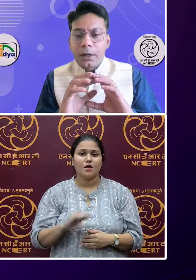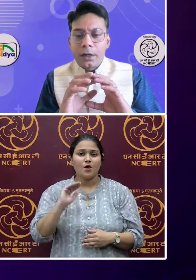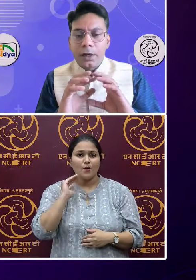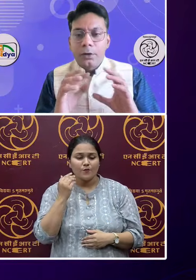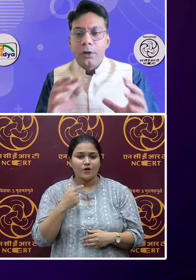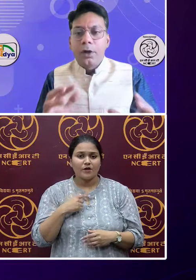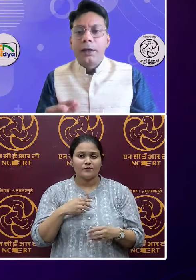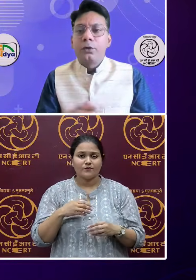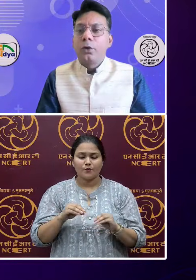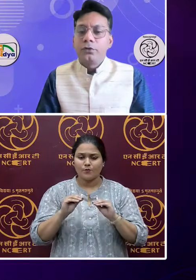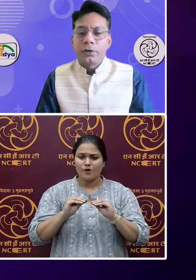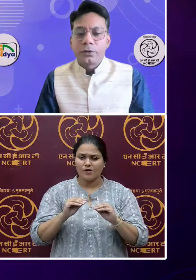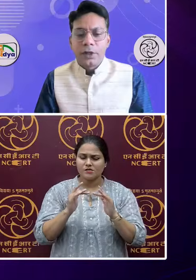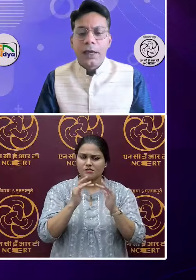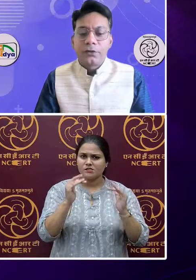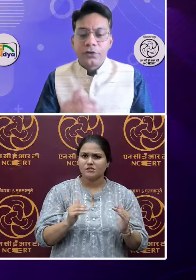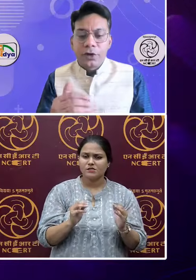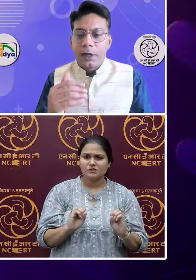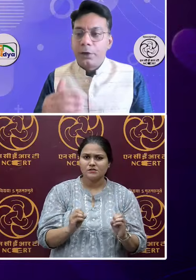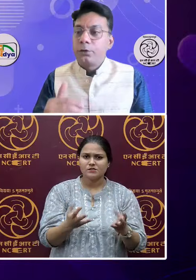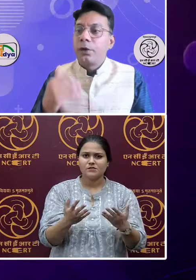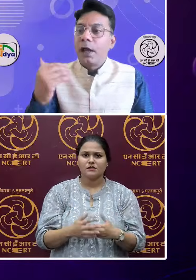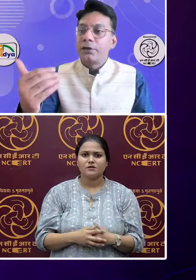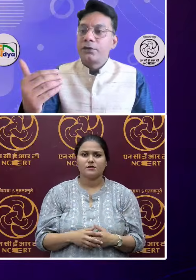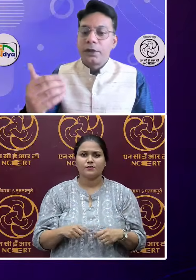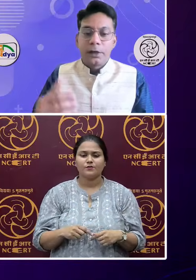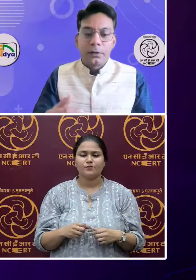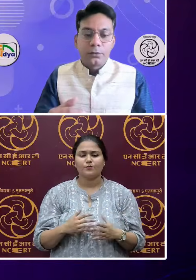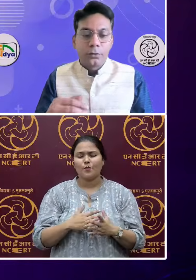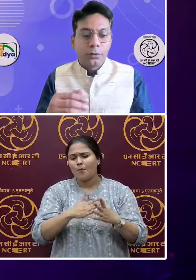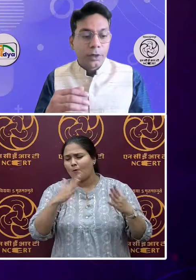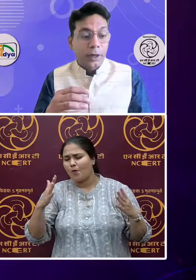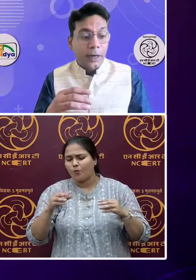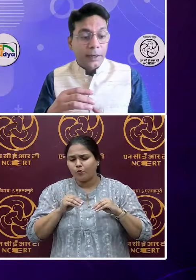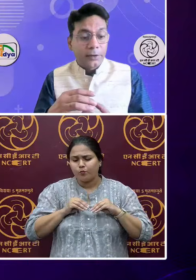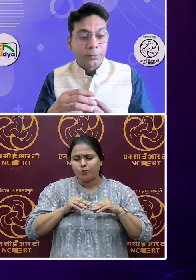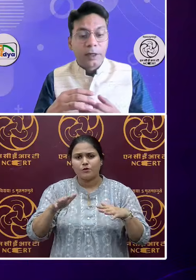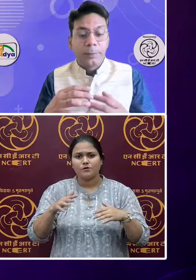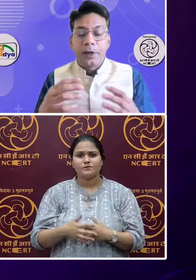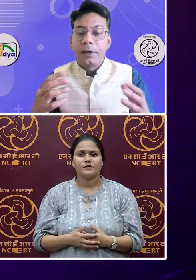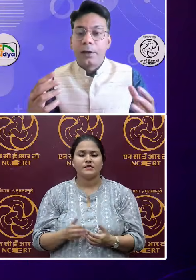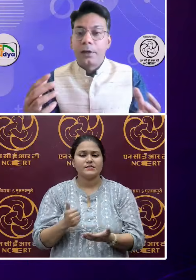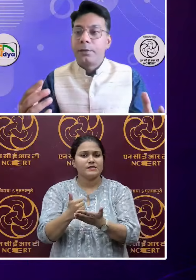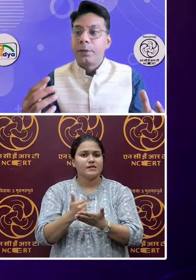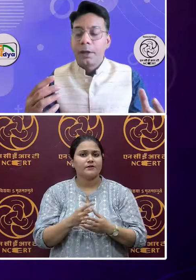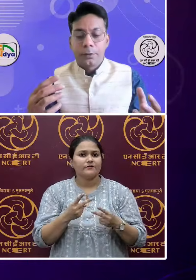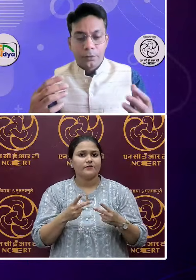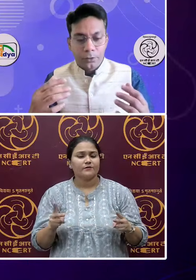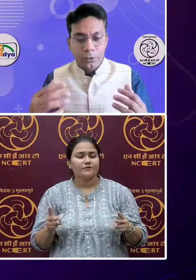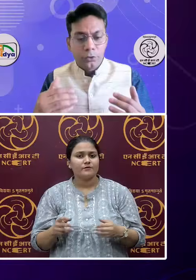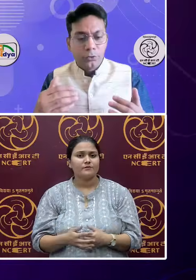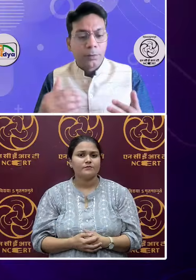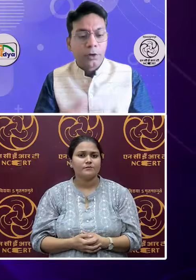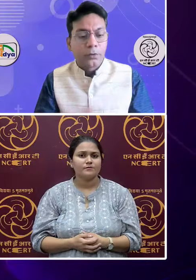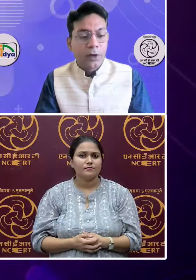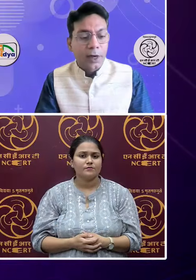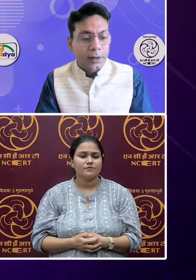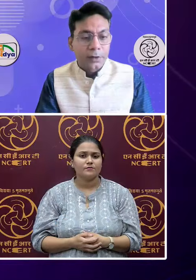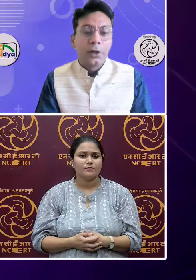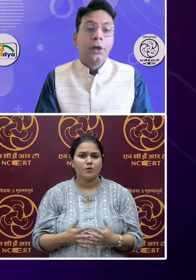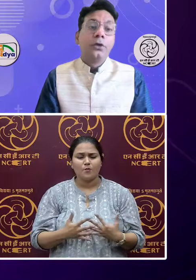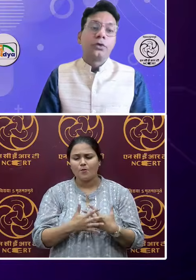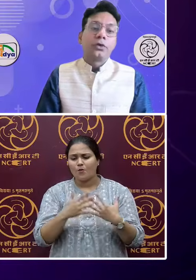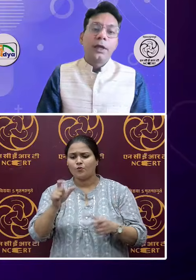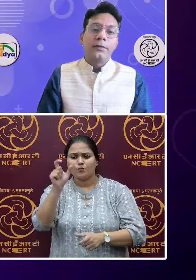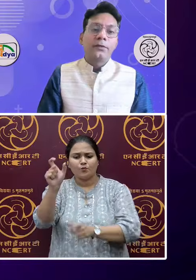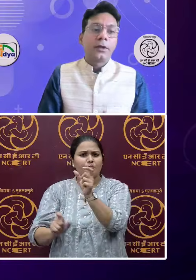are running online courses, they are generally into large scale. So it has multiple huge number of